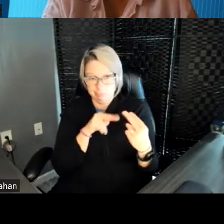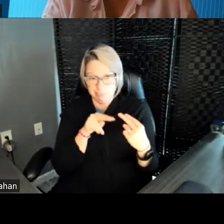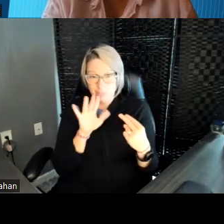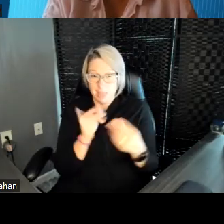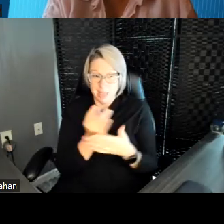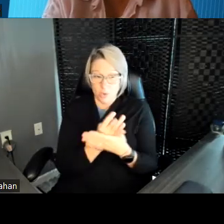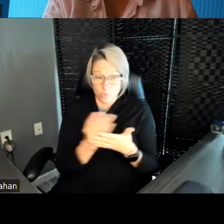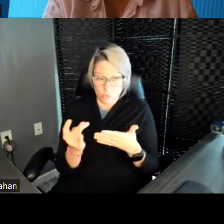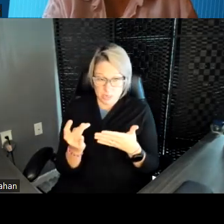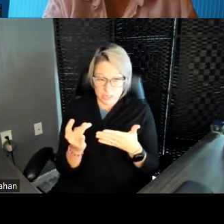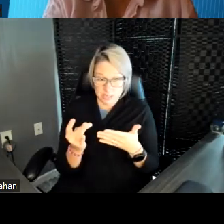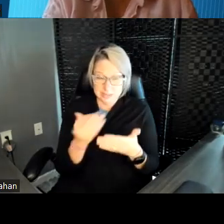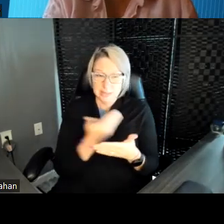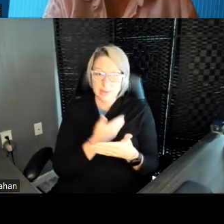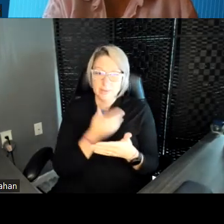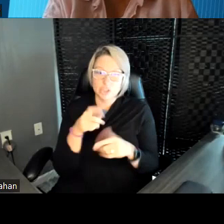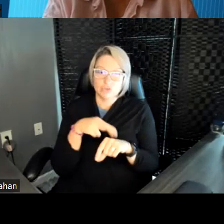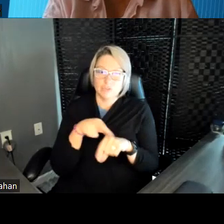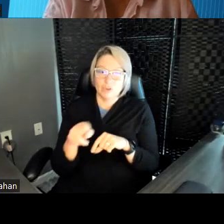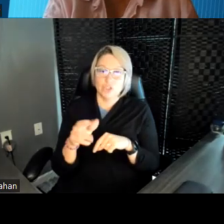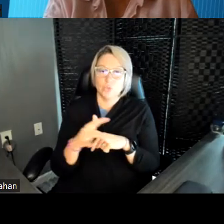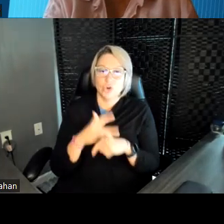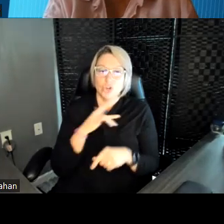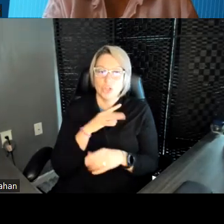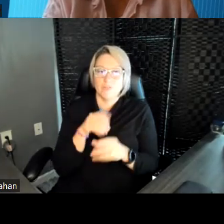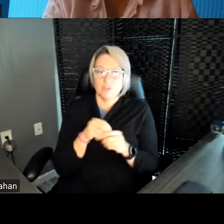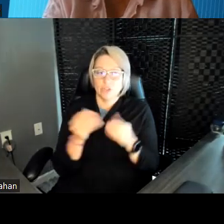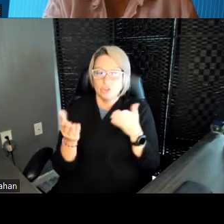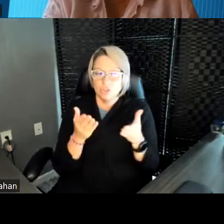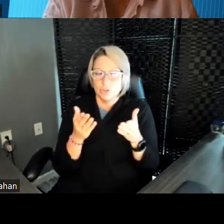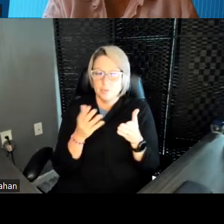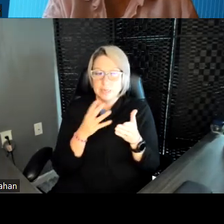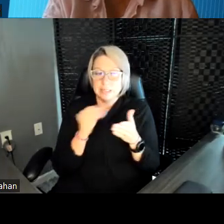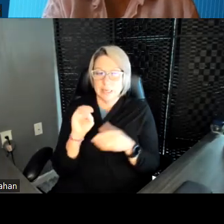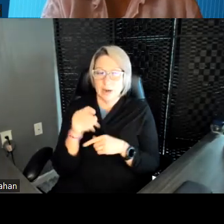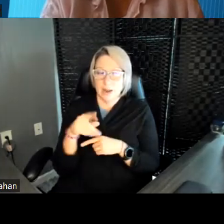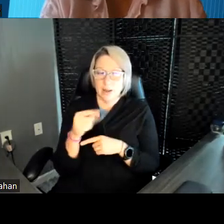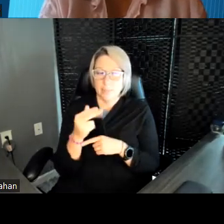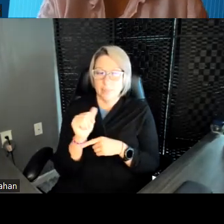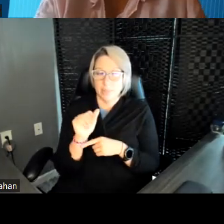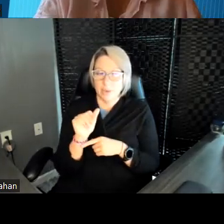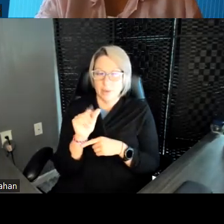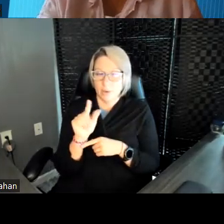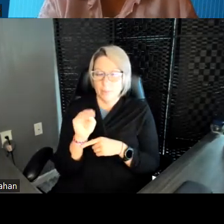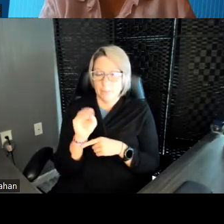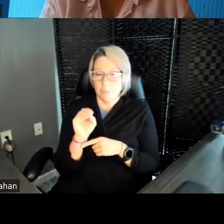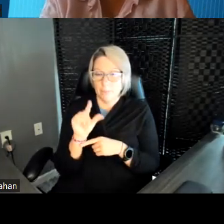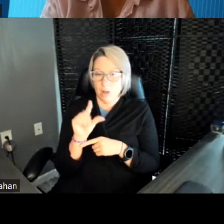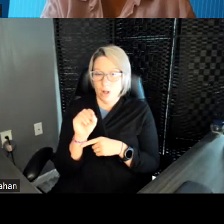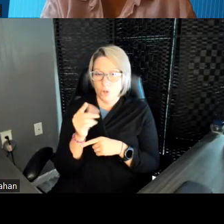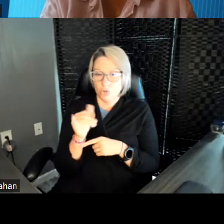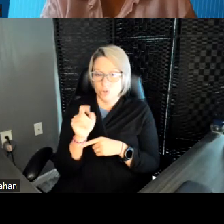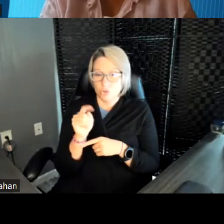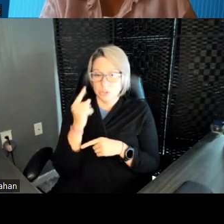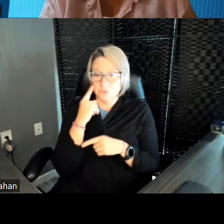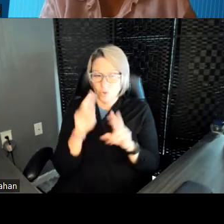8 weeks, the infant should be referred to an early intervention service and an ophthalmologist for assessment of vision for early